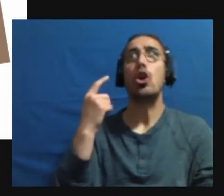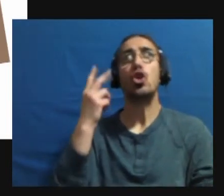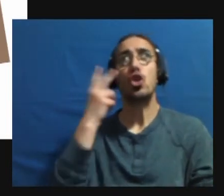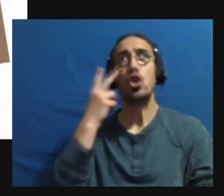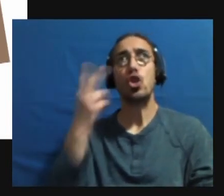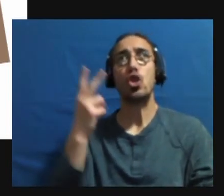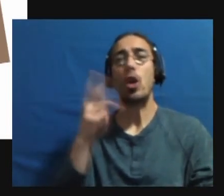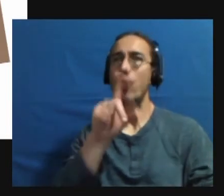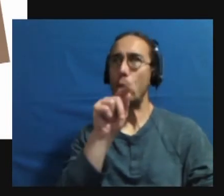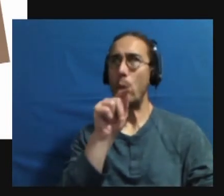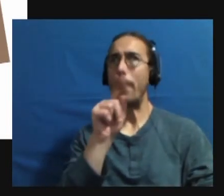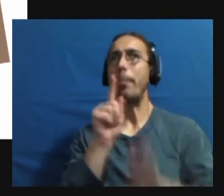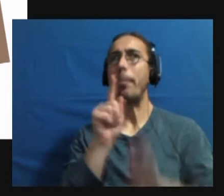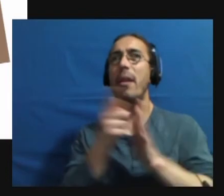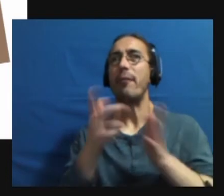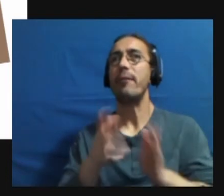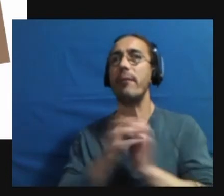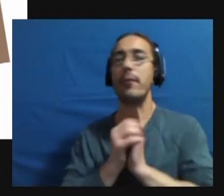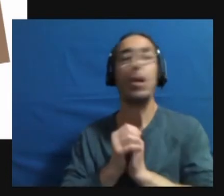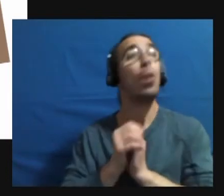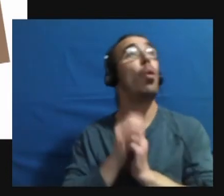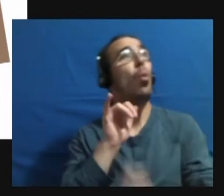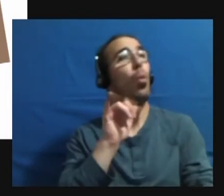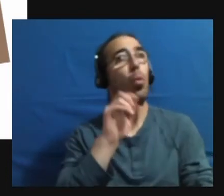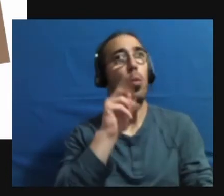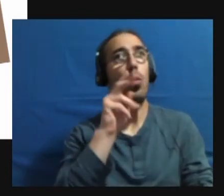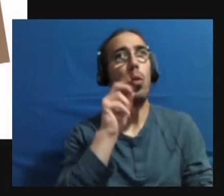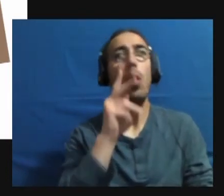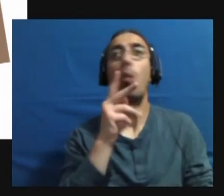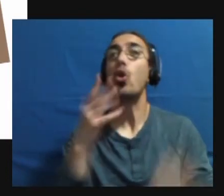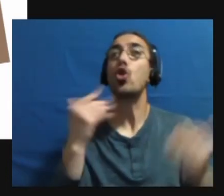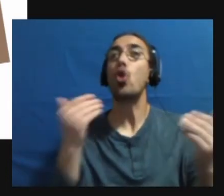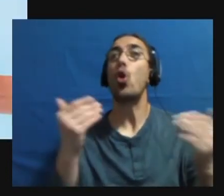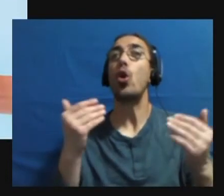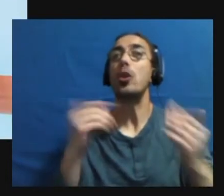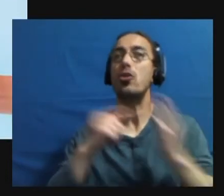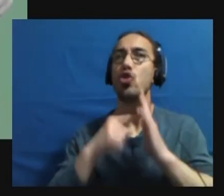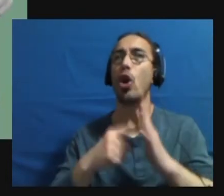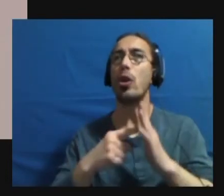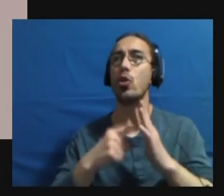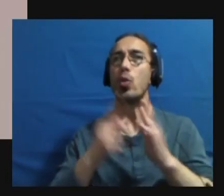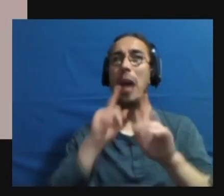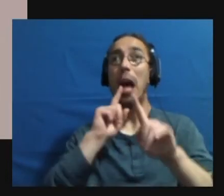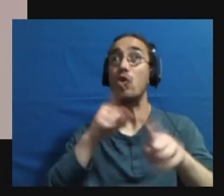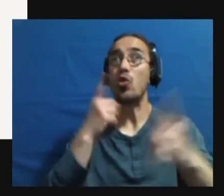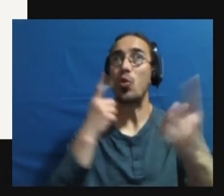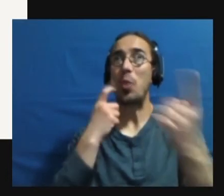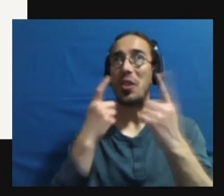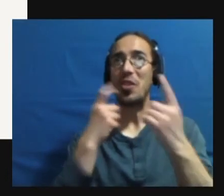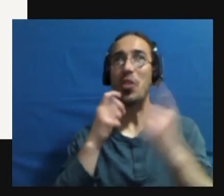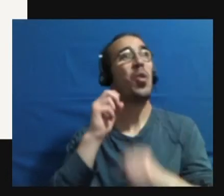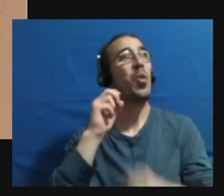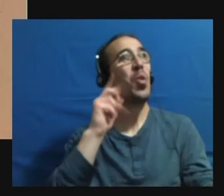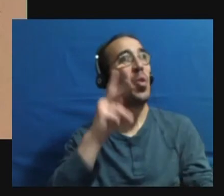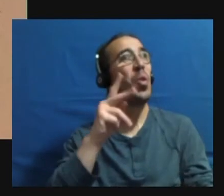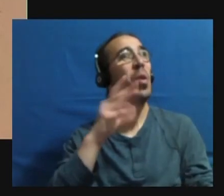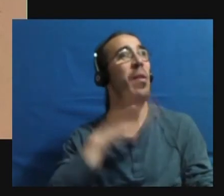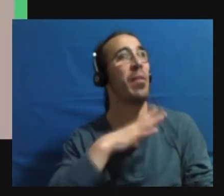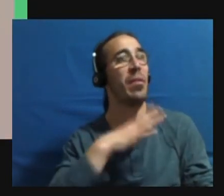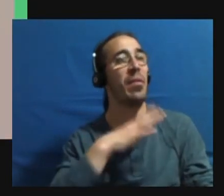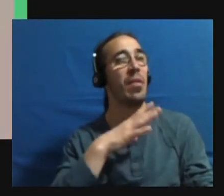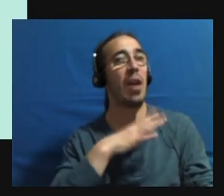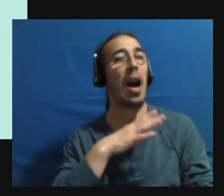20 minutes. Okay, let's take some questions before. Yes, okay. So there was one I really wanted to get